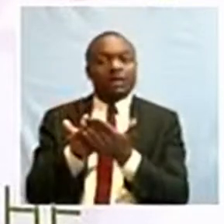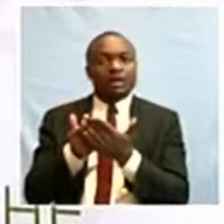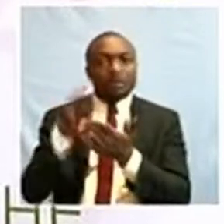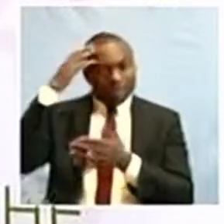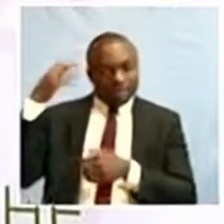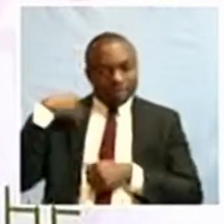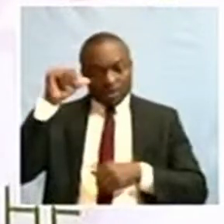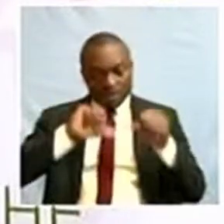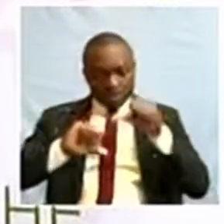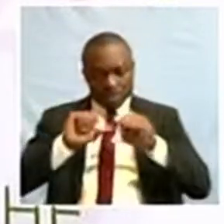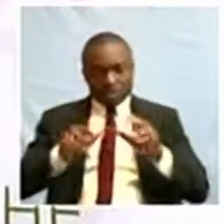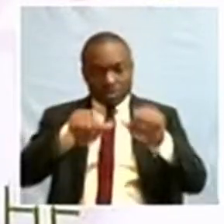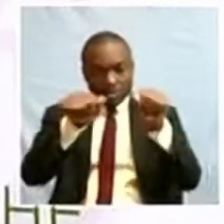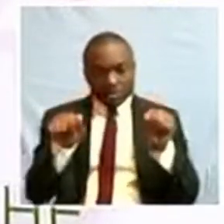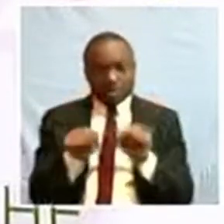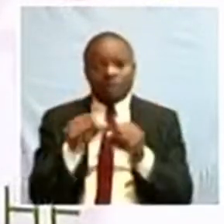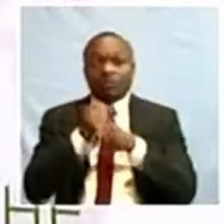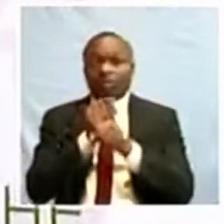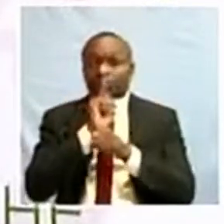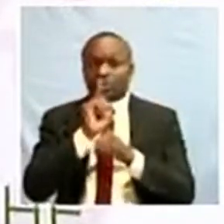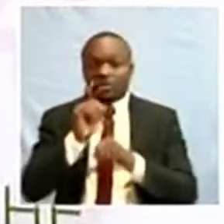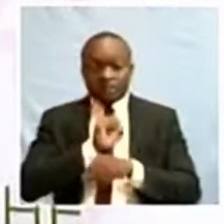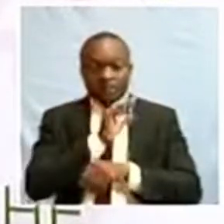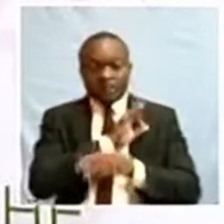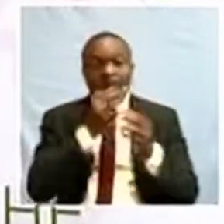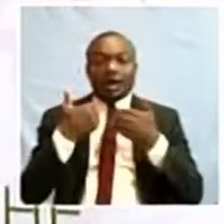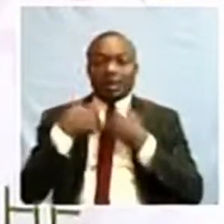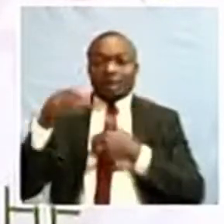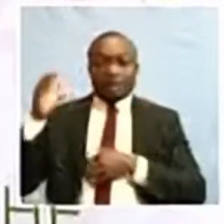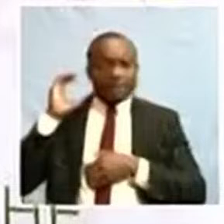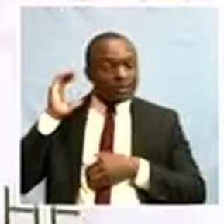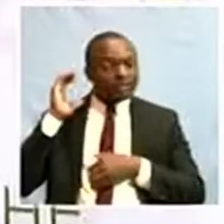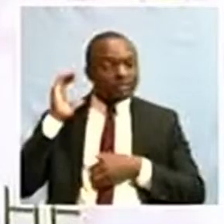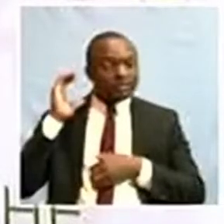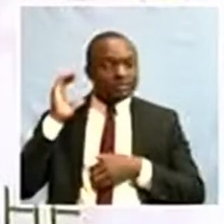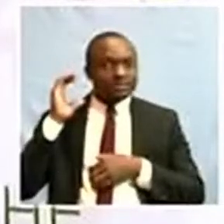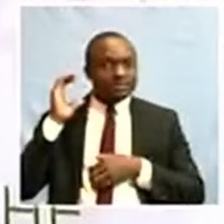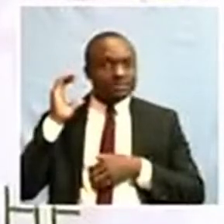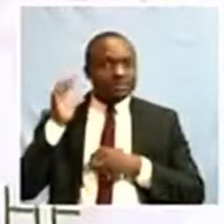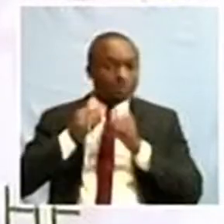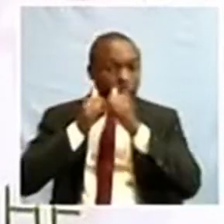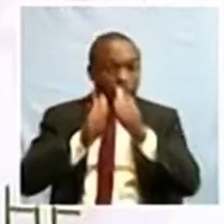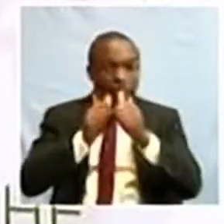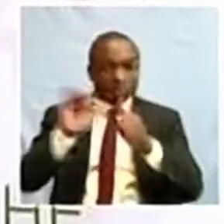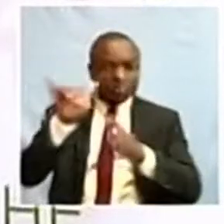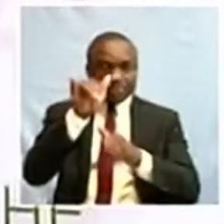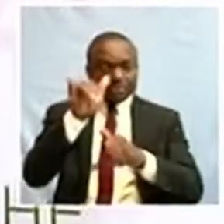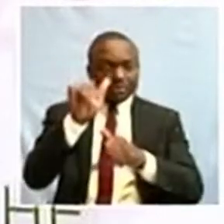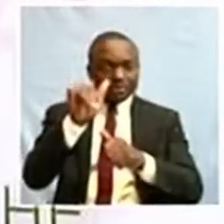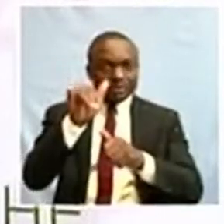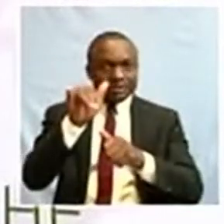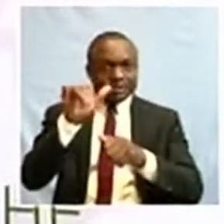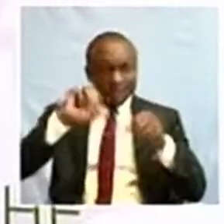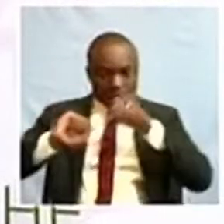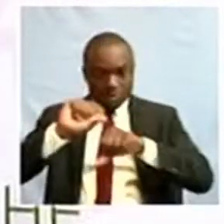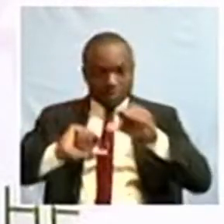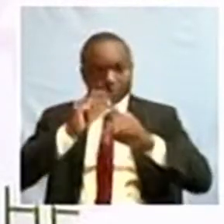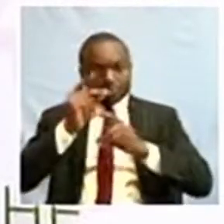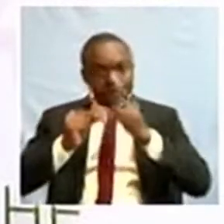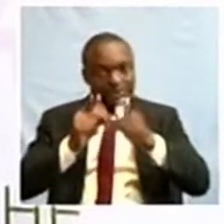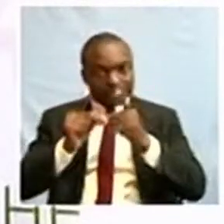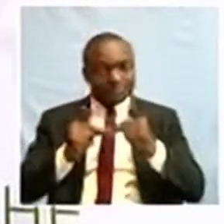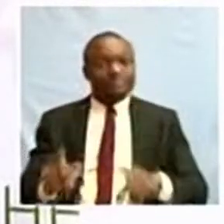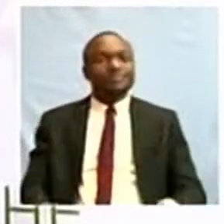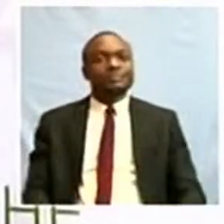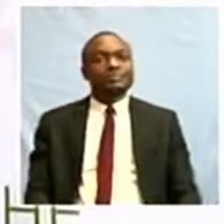General ensure its staff have the capacity to uphold standards in the audit process?